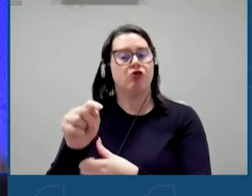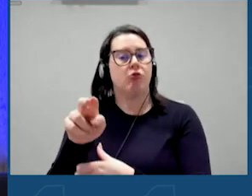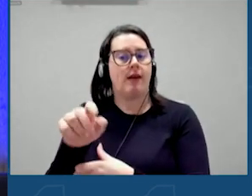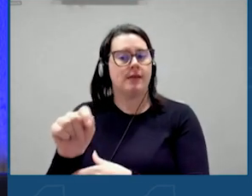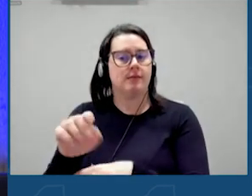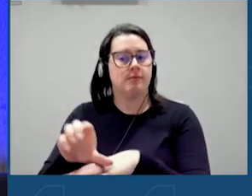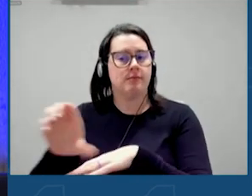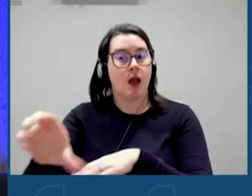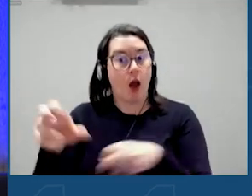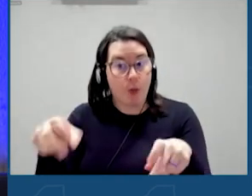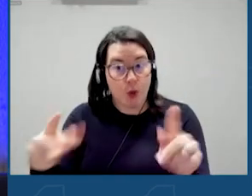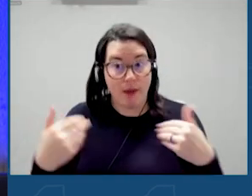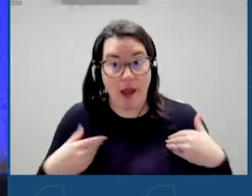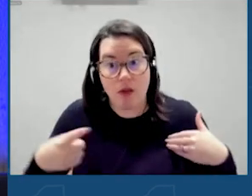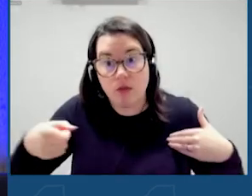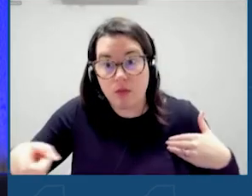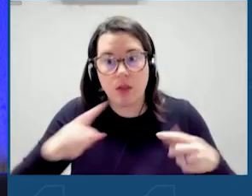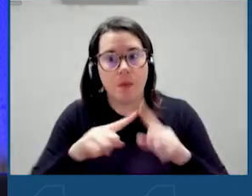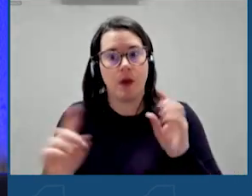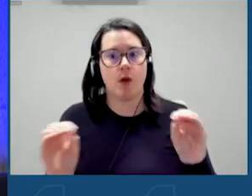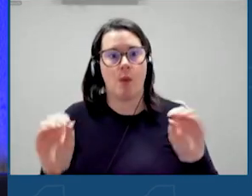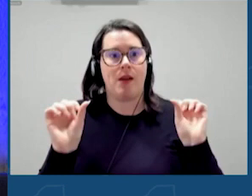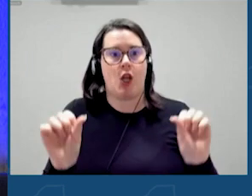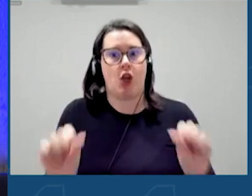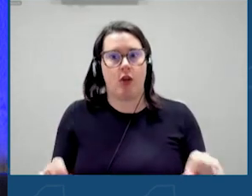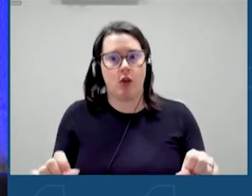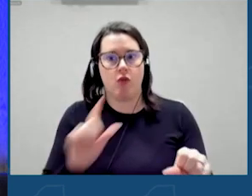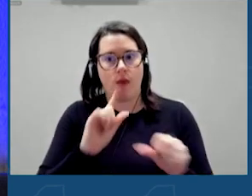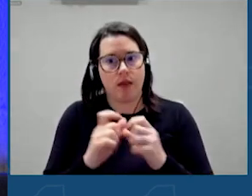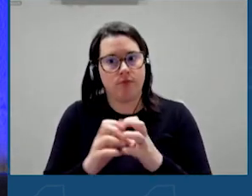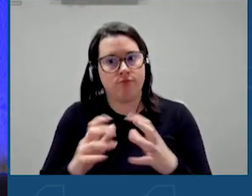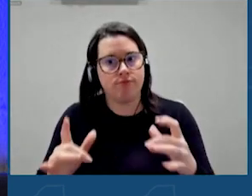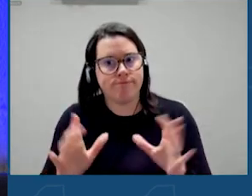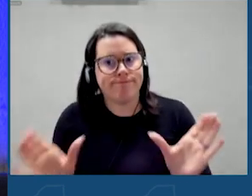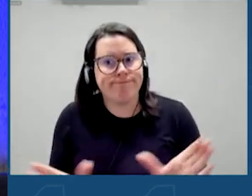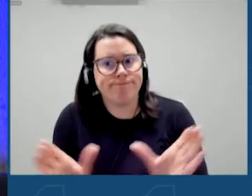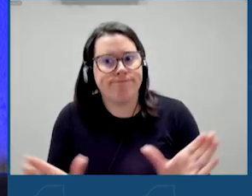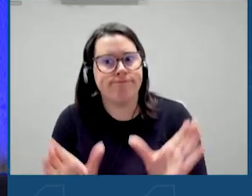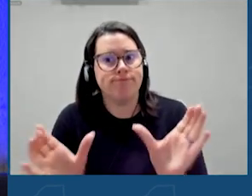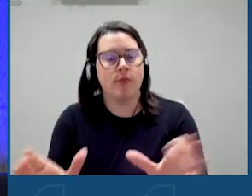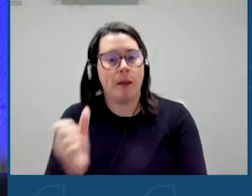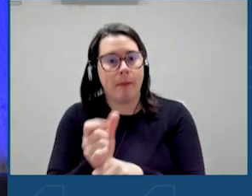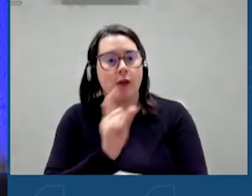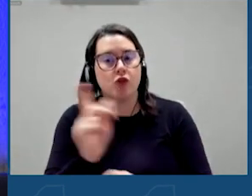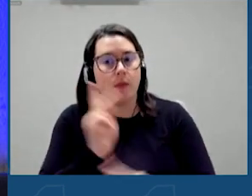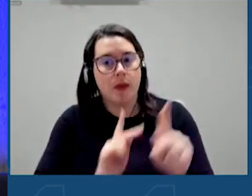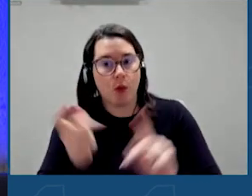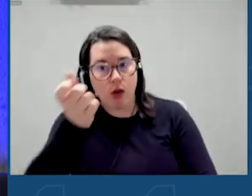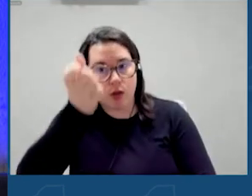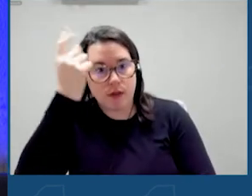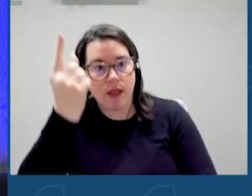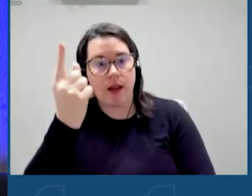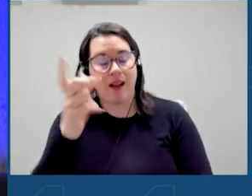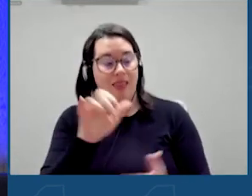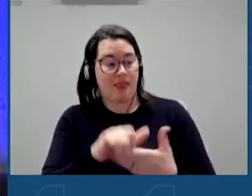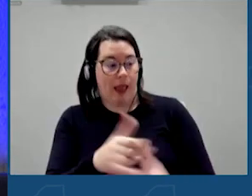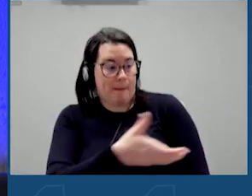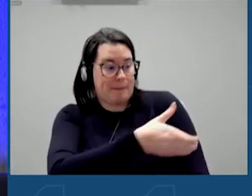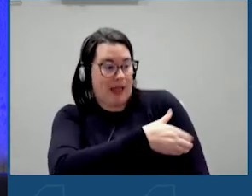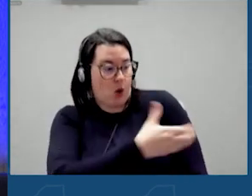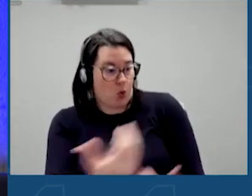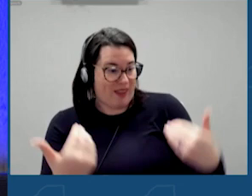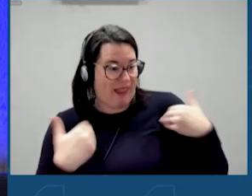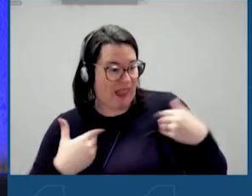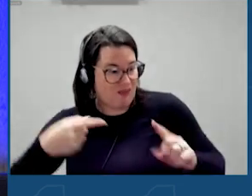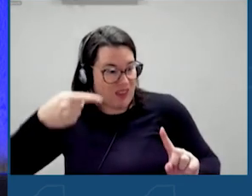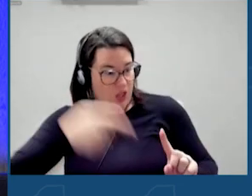to broaden the coalition and help people understand what this could actually do by harnessing that power that was there and